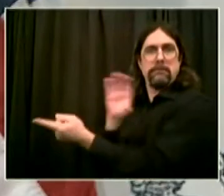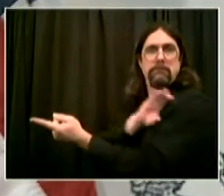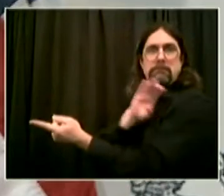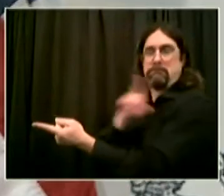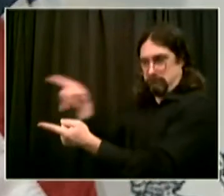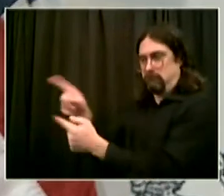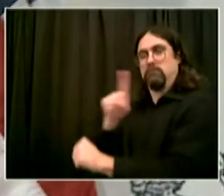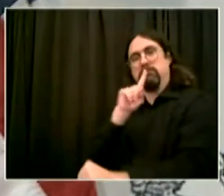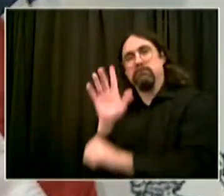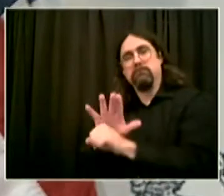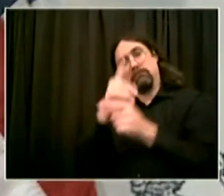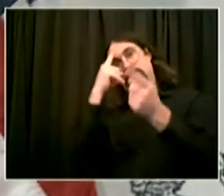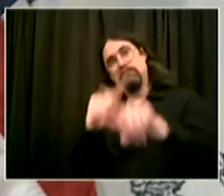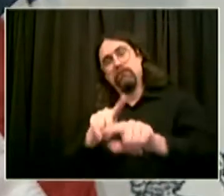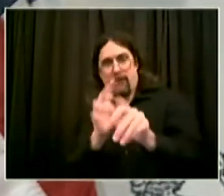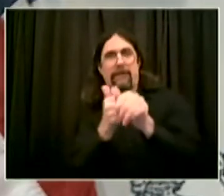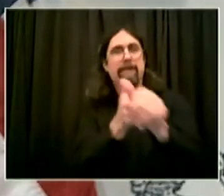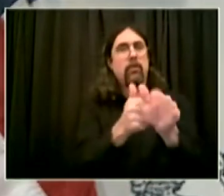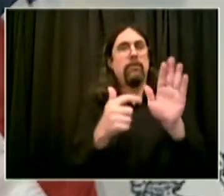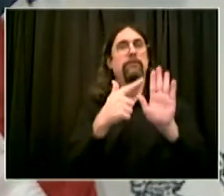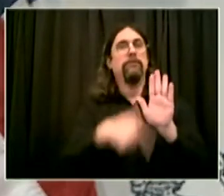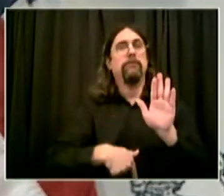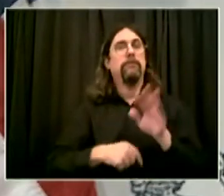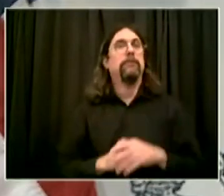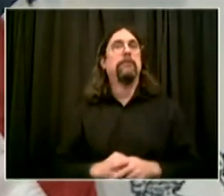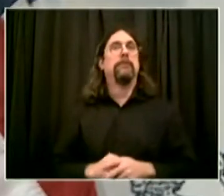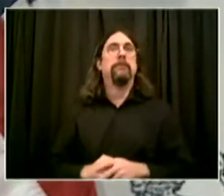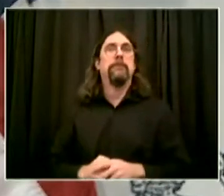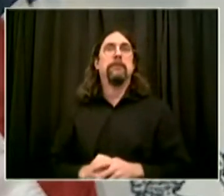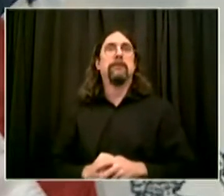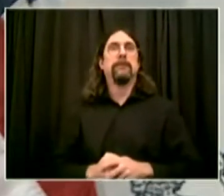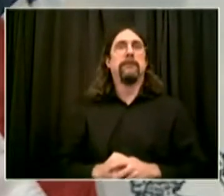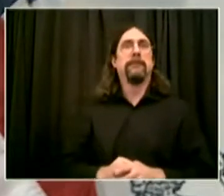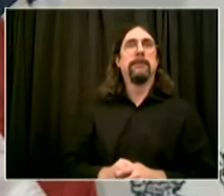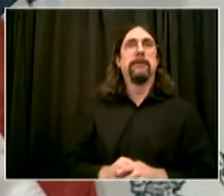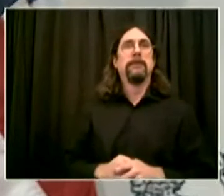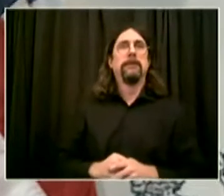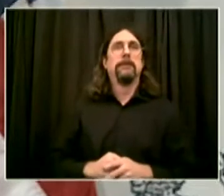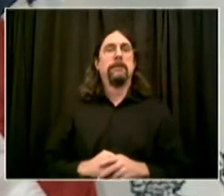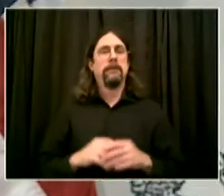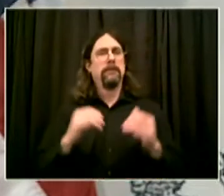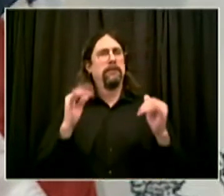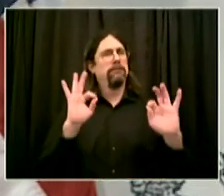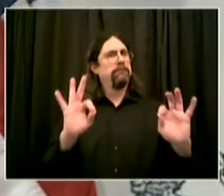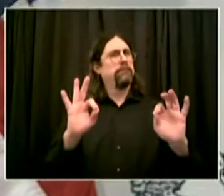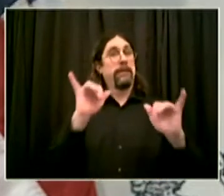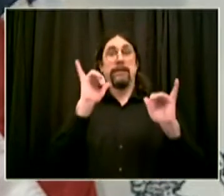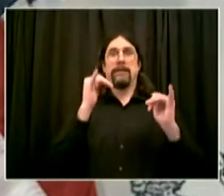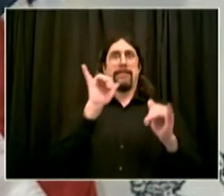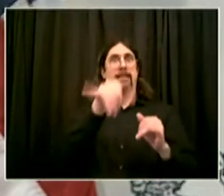airing tonight on our digital platforms. You can go to nyc.gov, and I really urge everyone